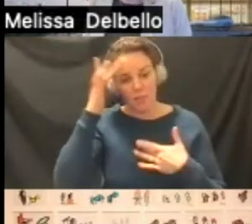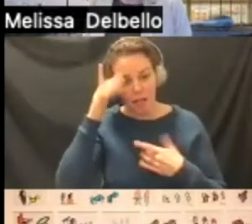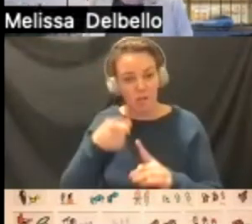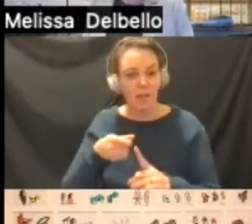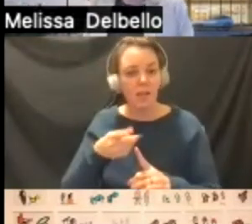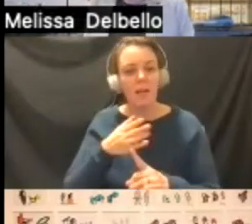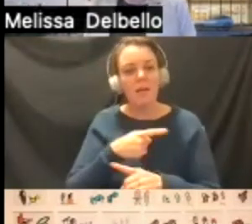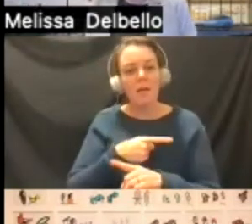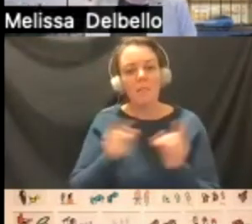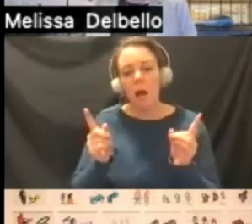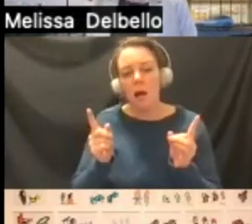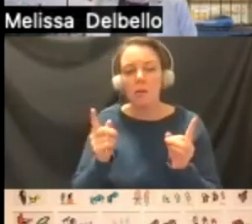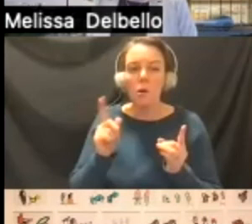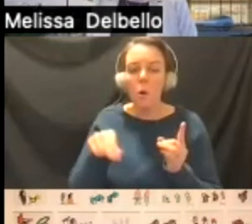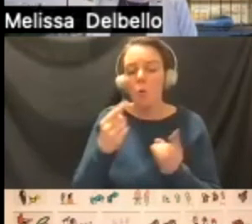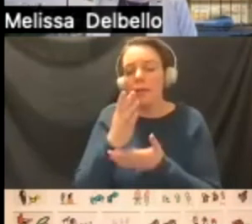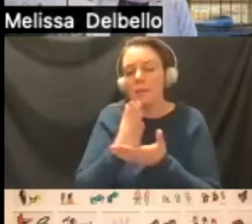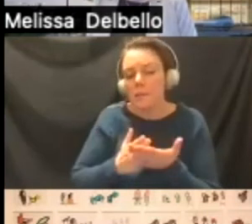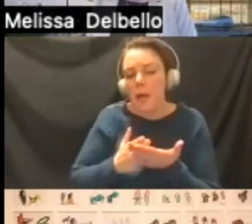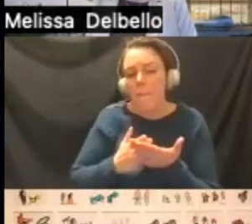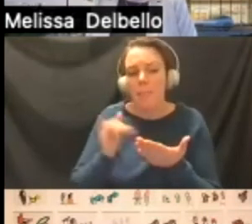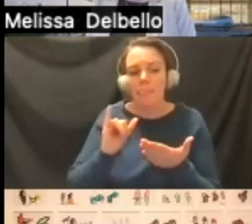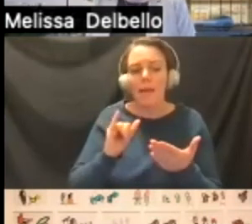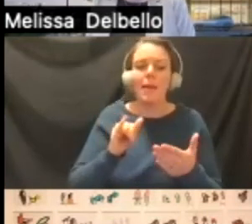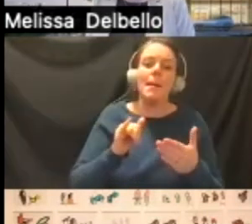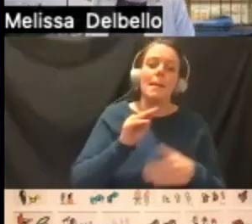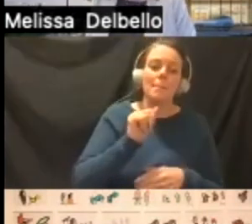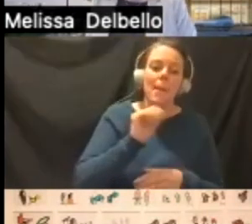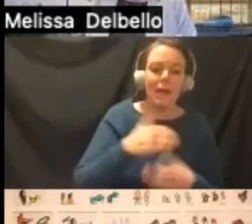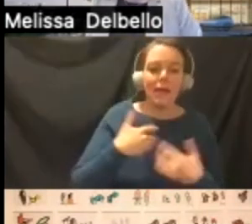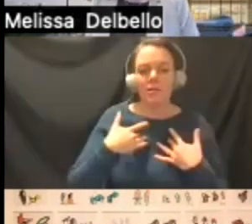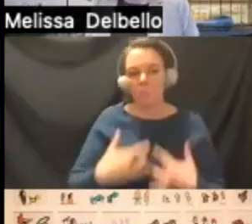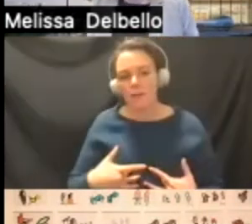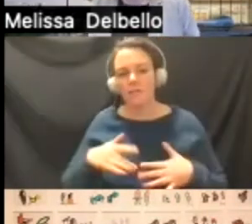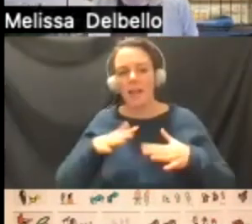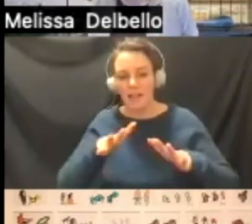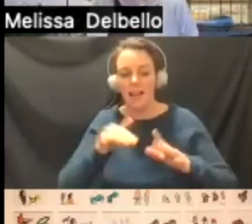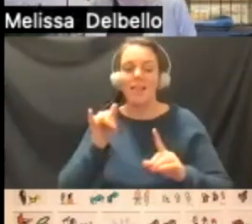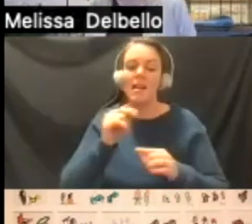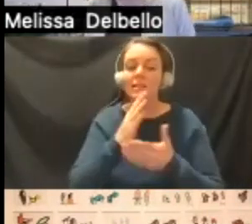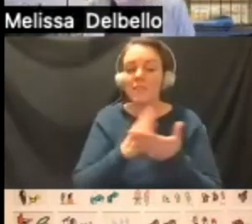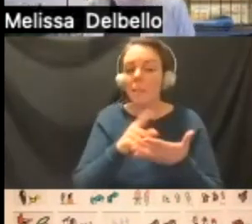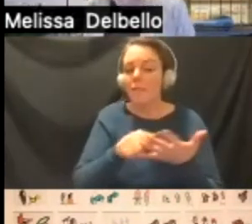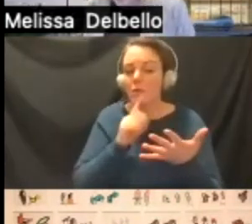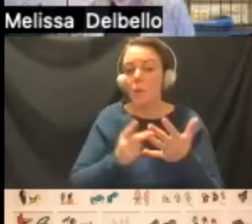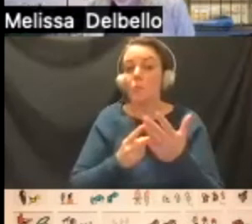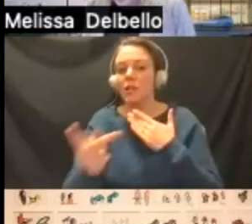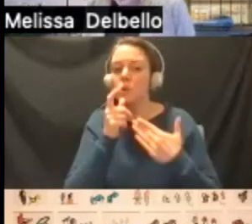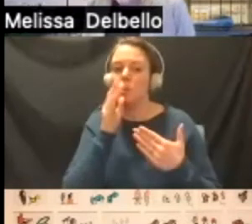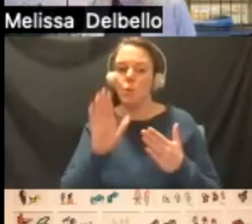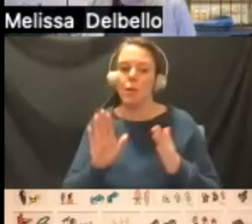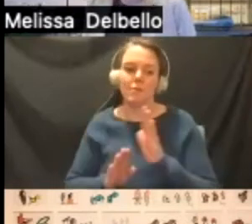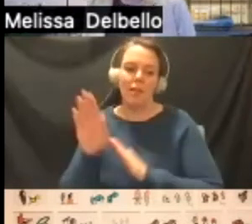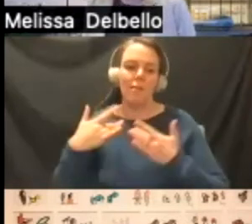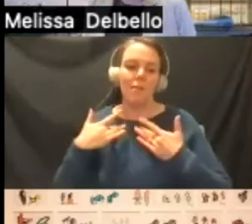that psychopathology, manic symptoms, depressive symptoms, anxiety, predict who's going to go on to develop bipolar